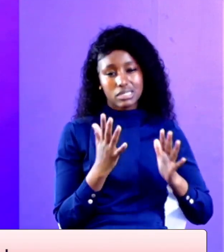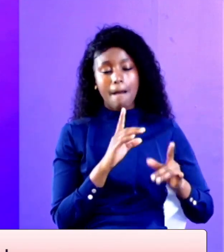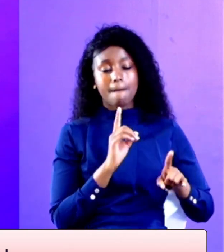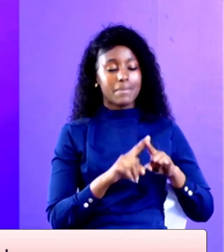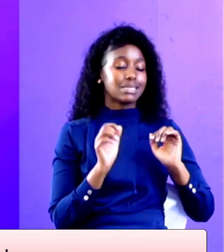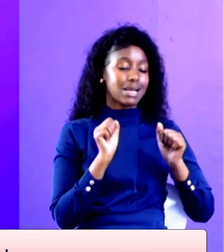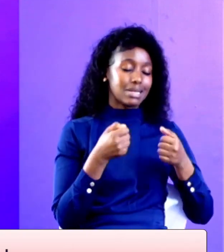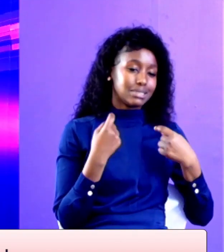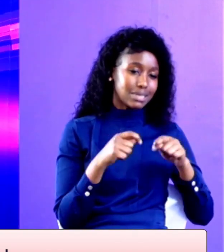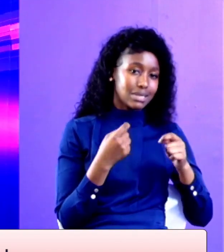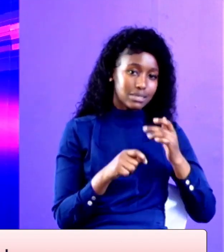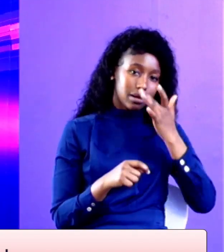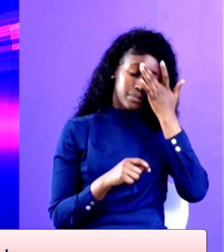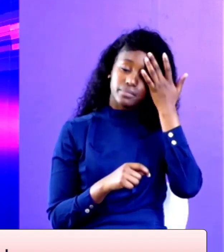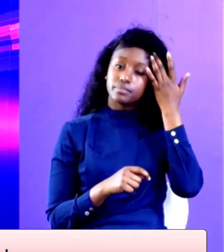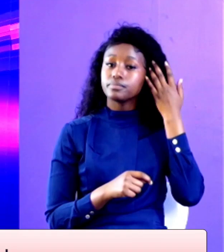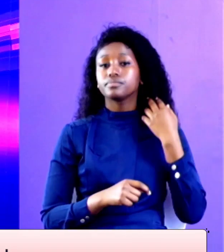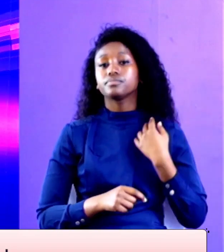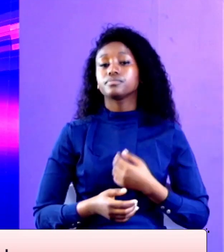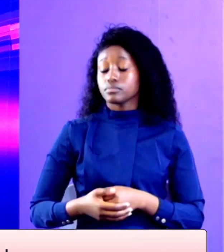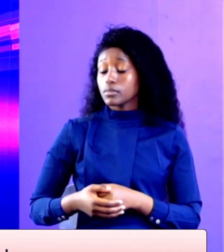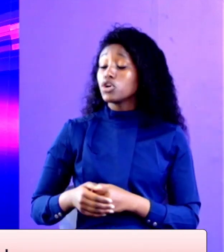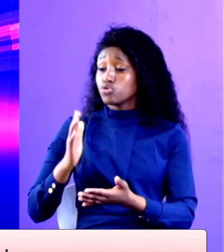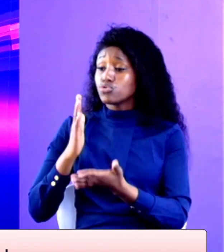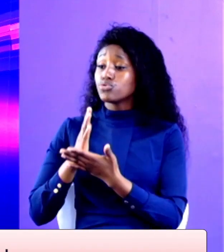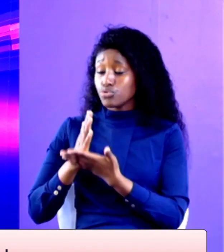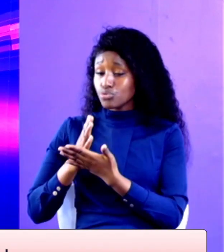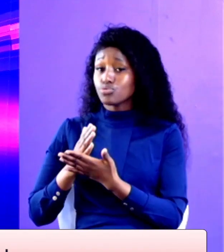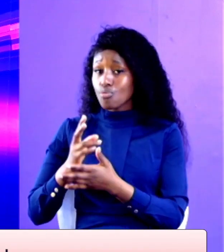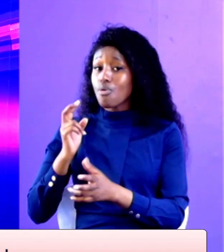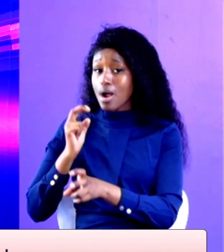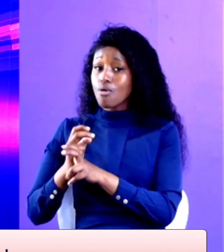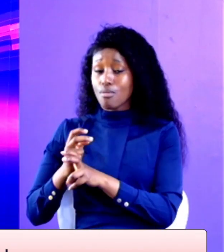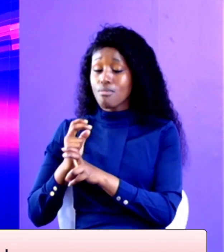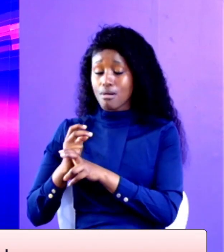qualify. By the way, it's a tough group, but an